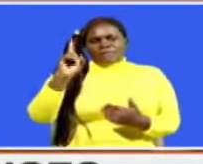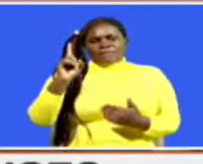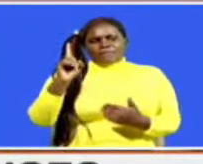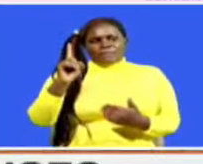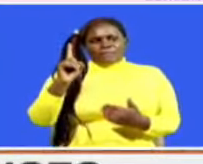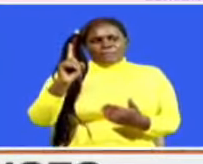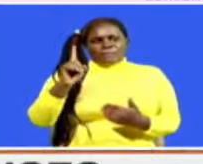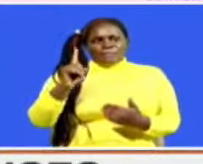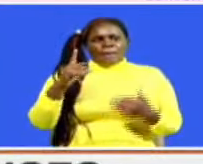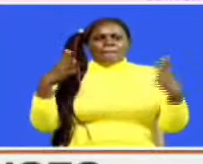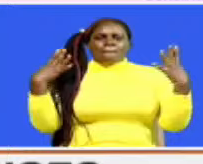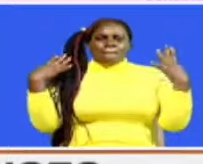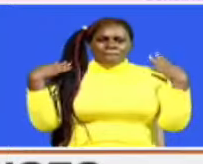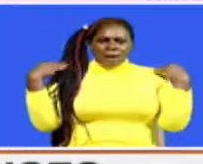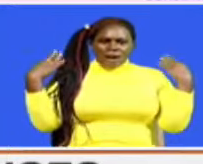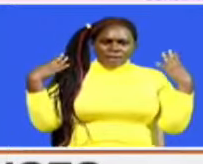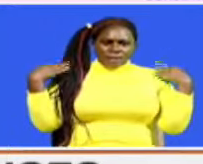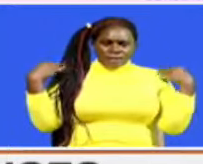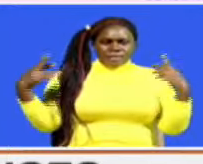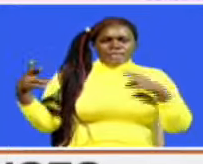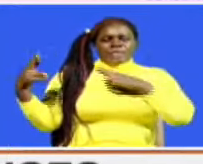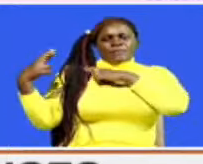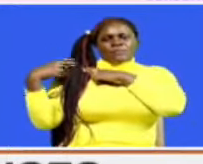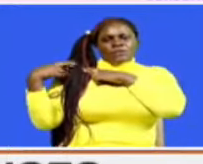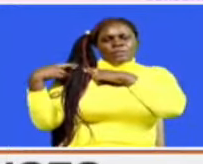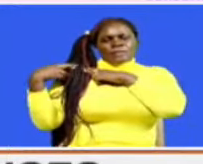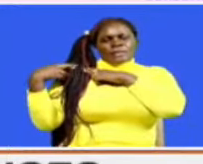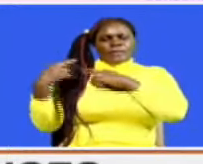Let us exercise responsibility.